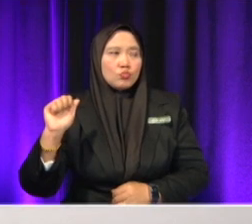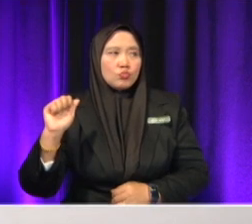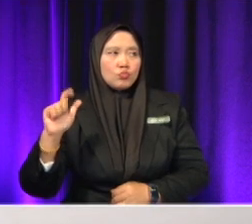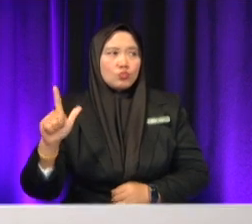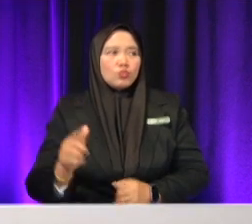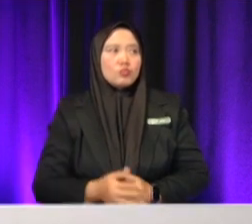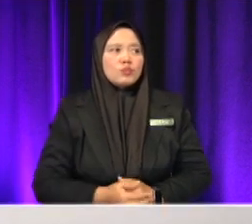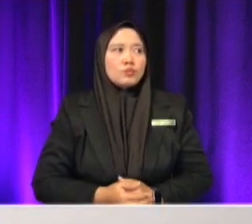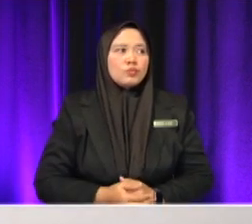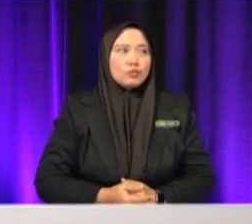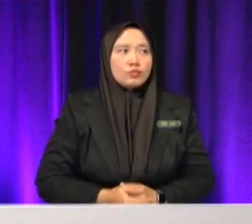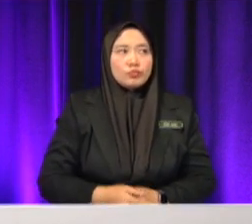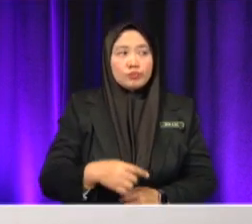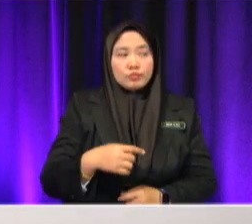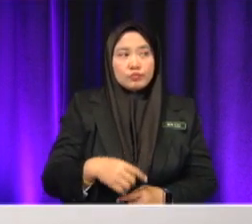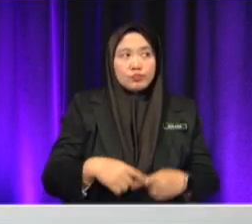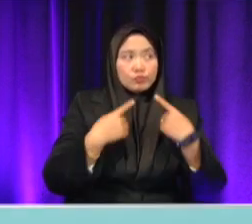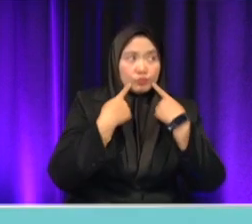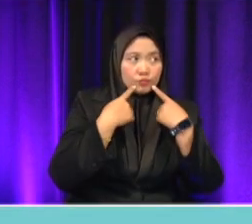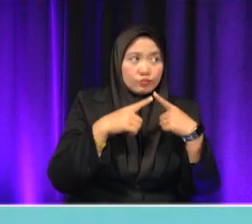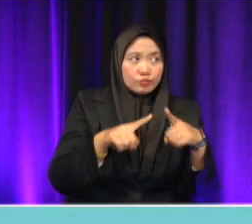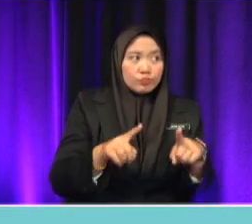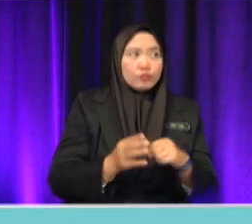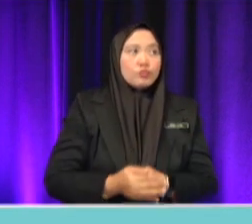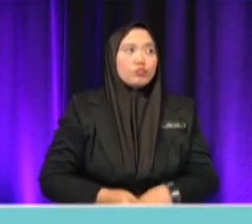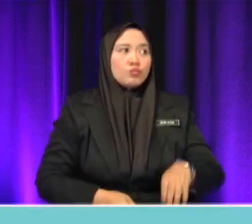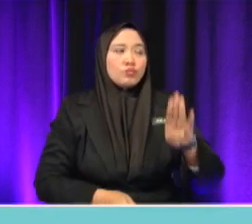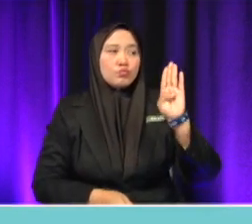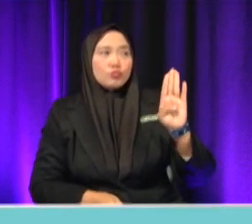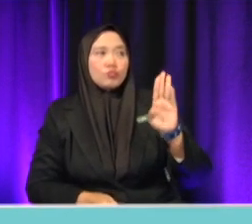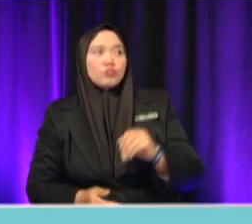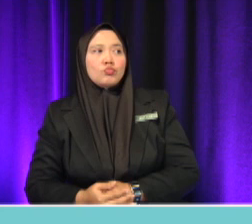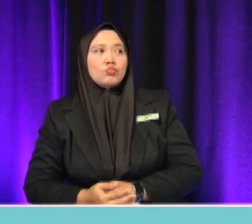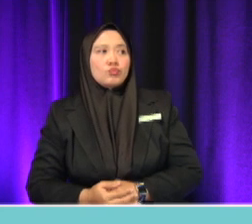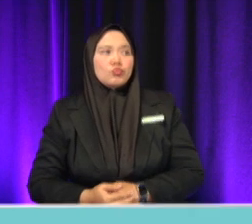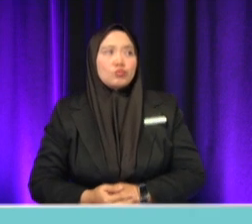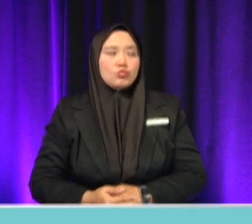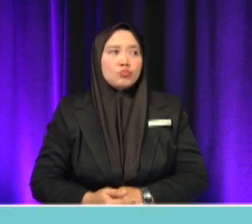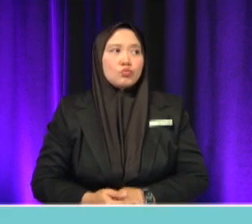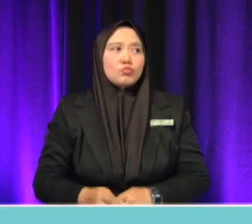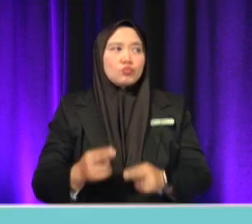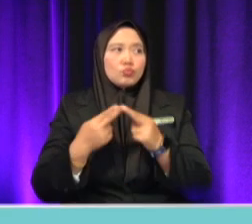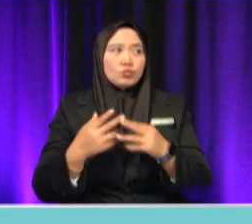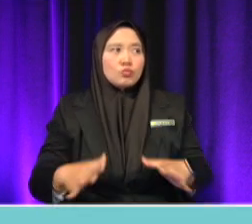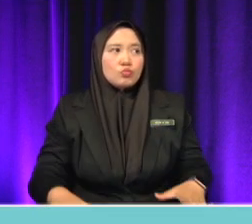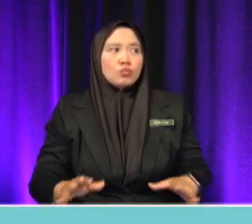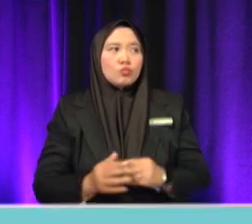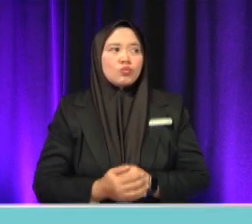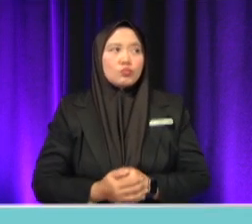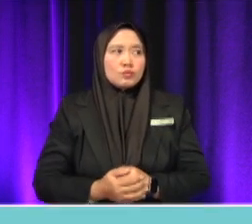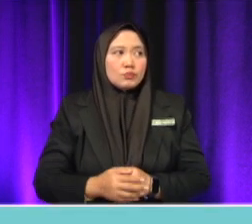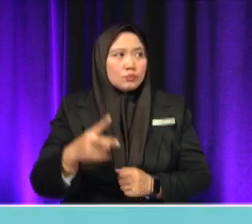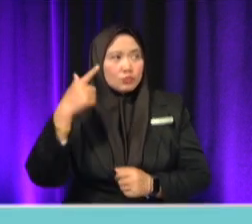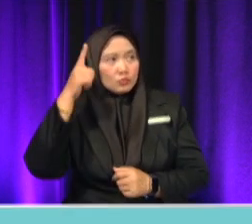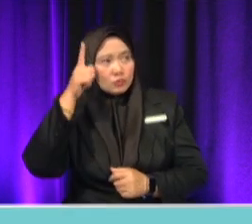look. Okay, has seen the work that Mary's Mills does. So yeah, that's correct. And this is because if you look at the